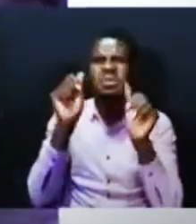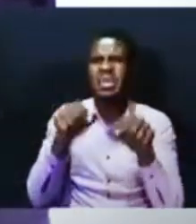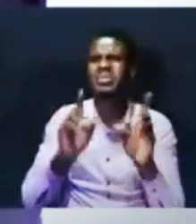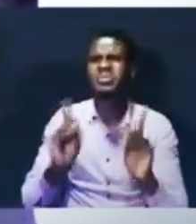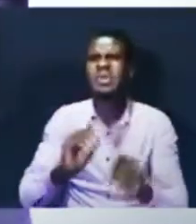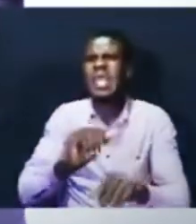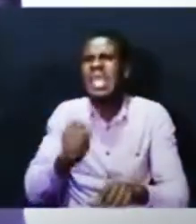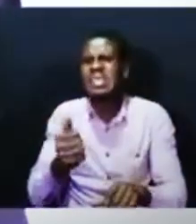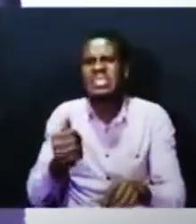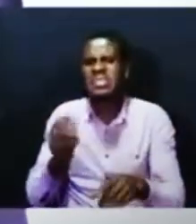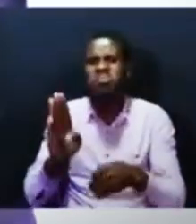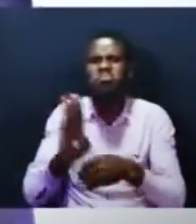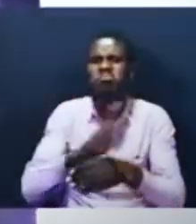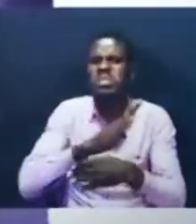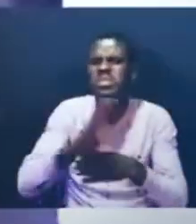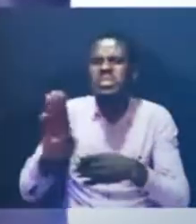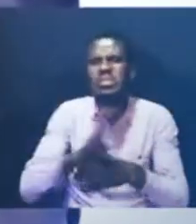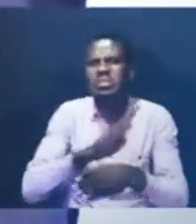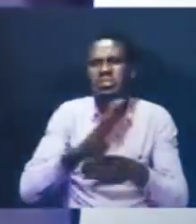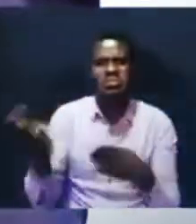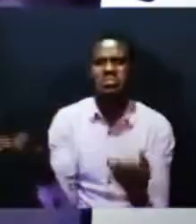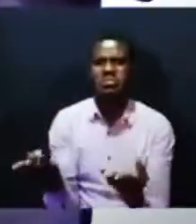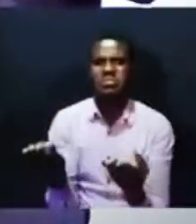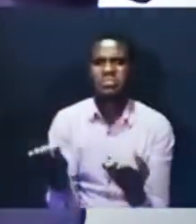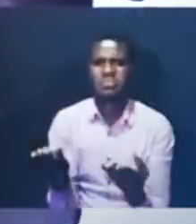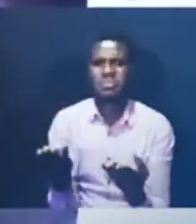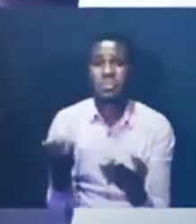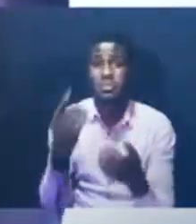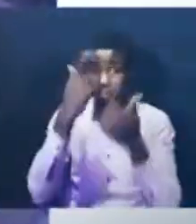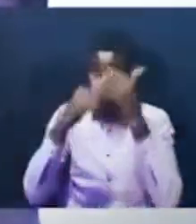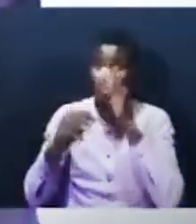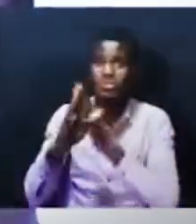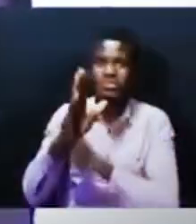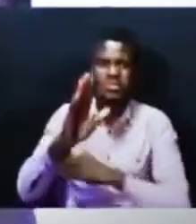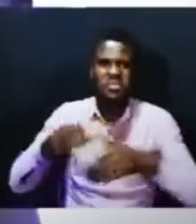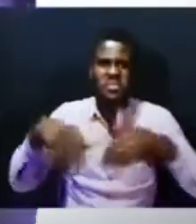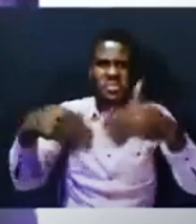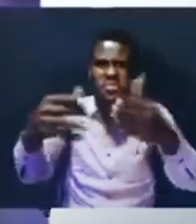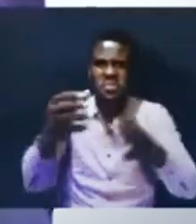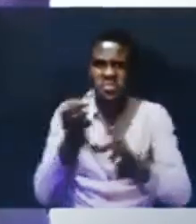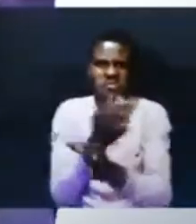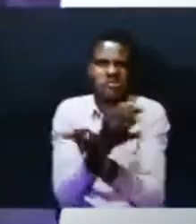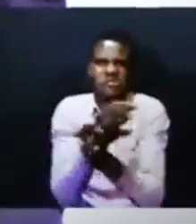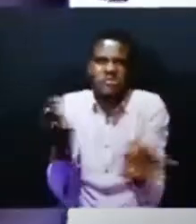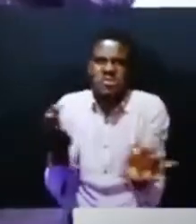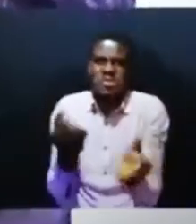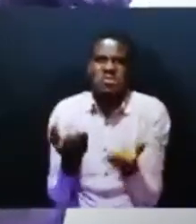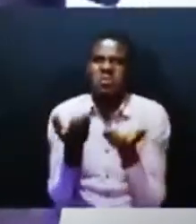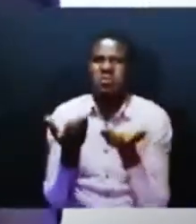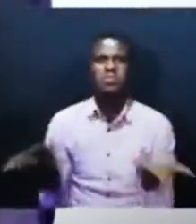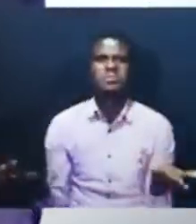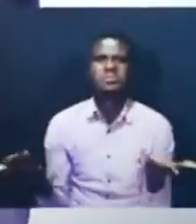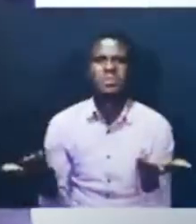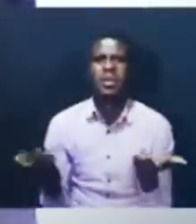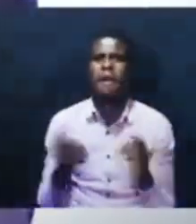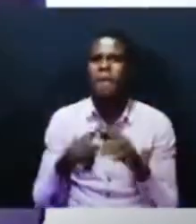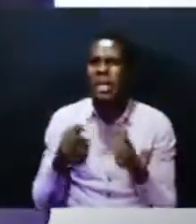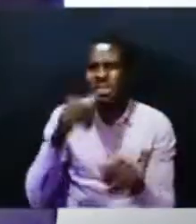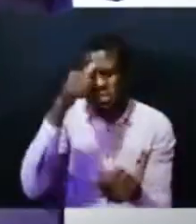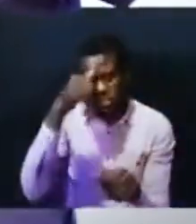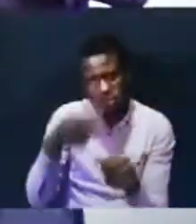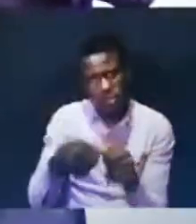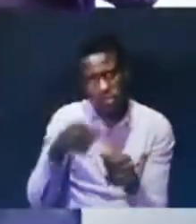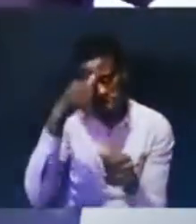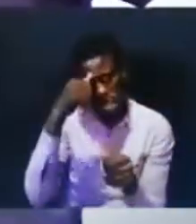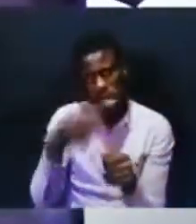any business because God has given you your free will. But